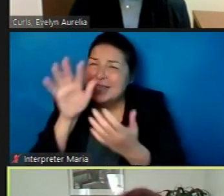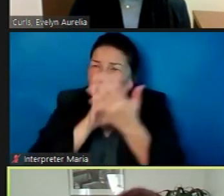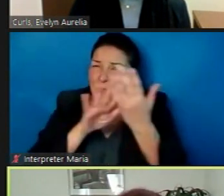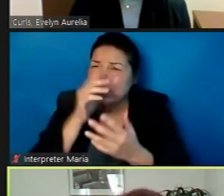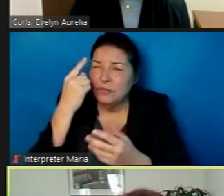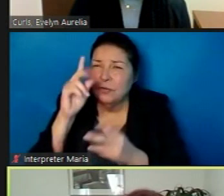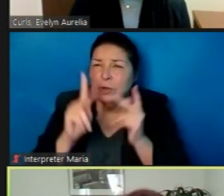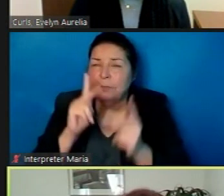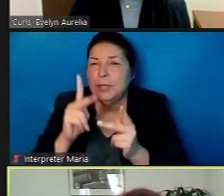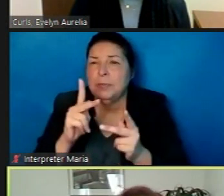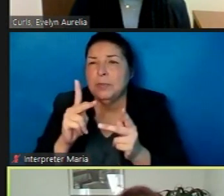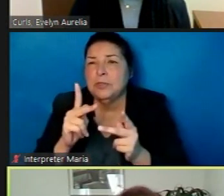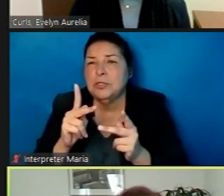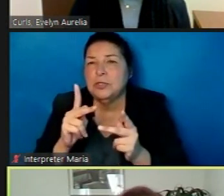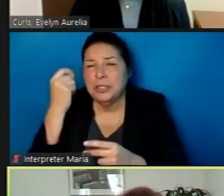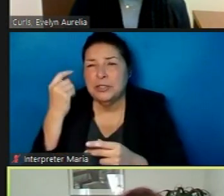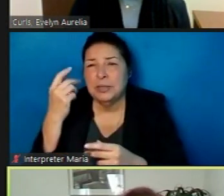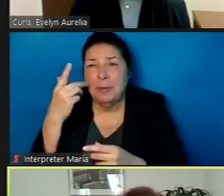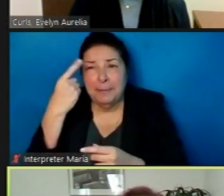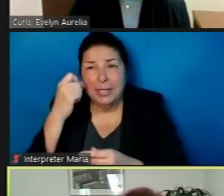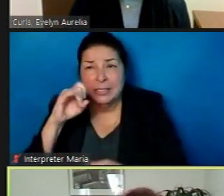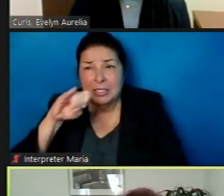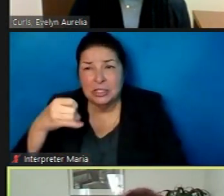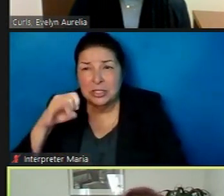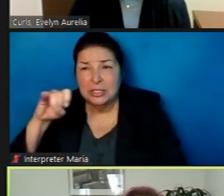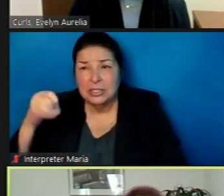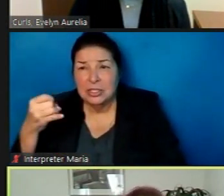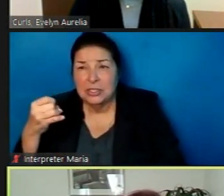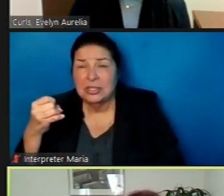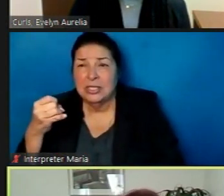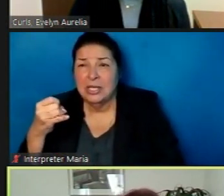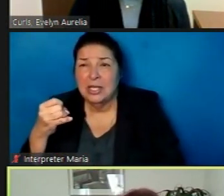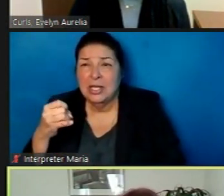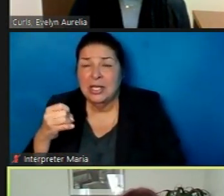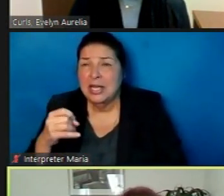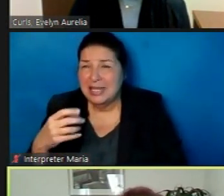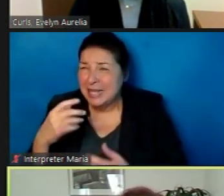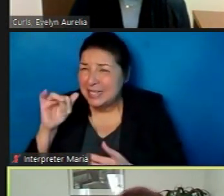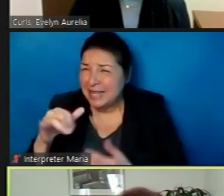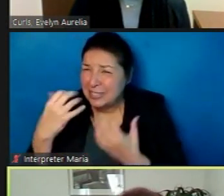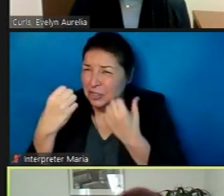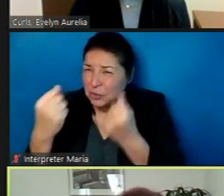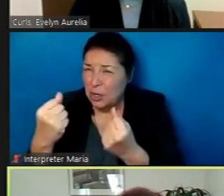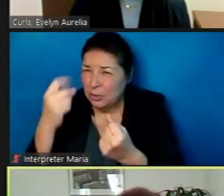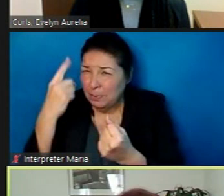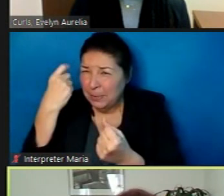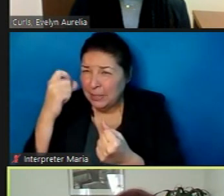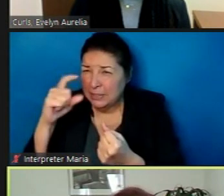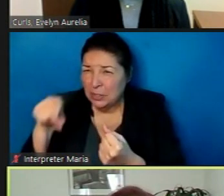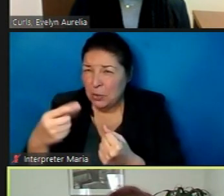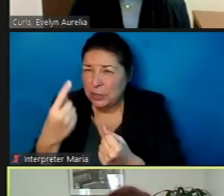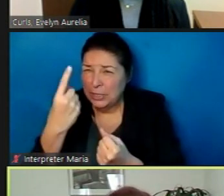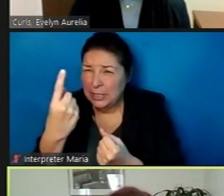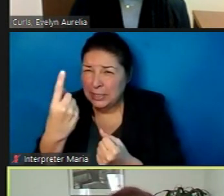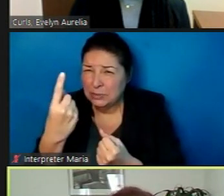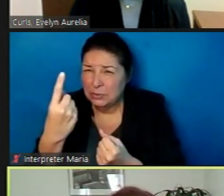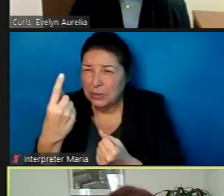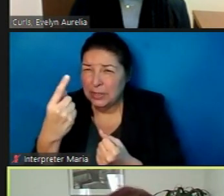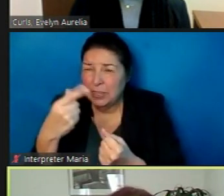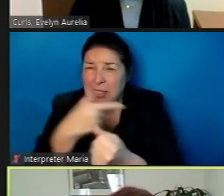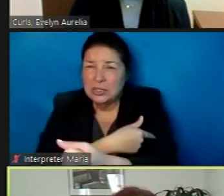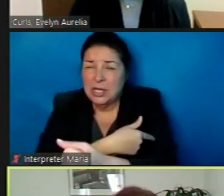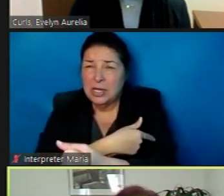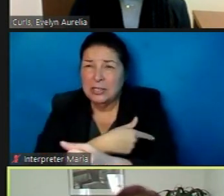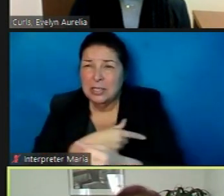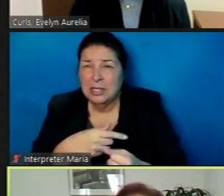Is Johnson & Johnson vaccine stronger since only 1 shot is required? And maybe you could think about if somebody only takes the